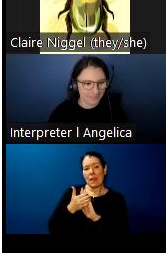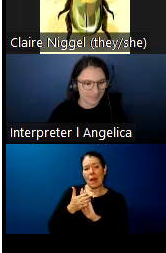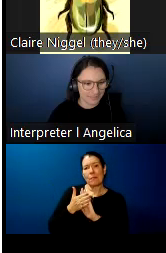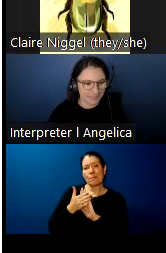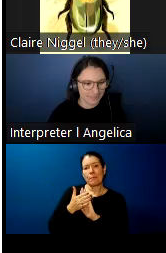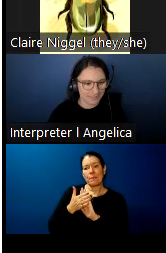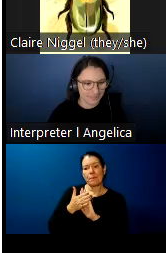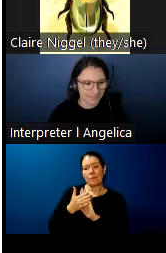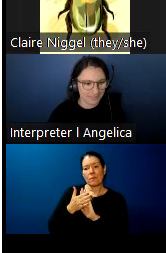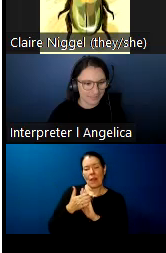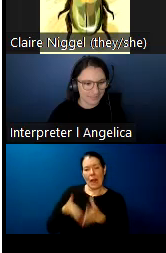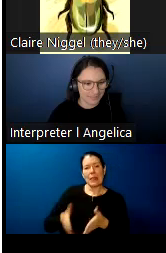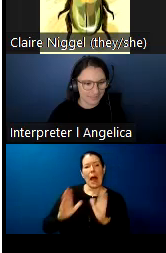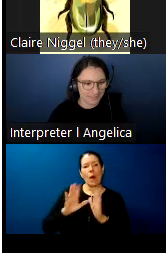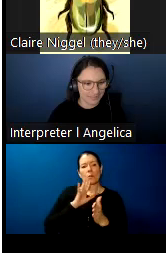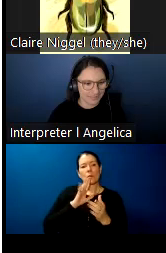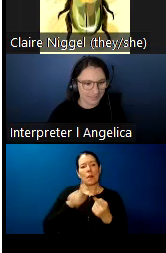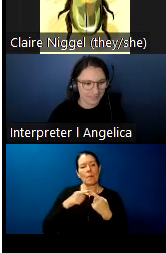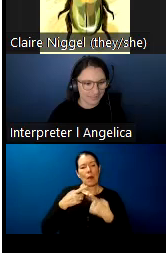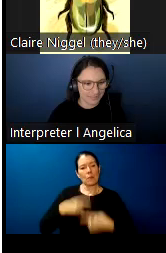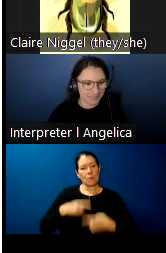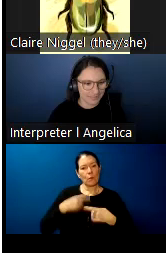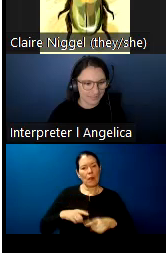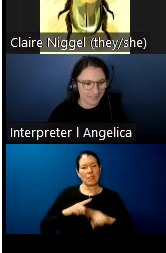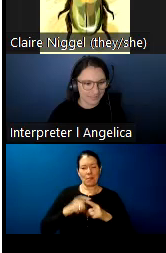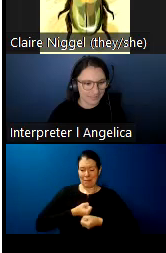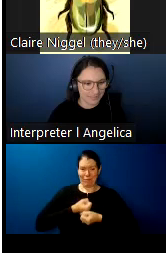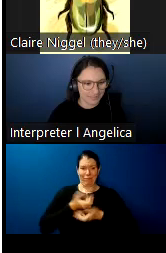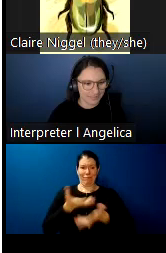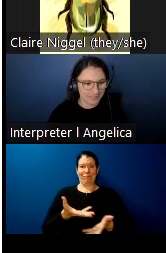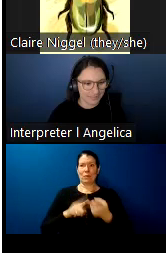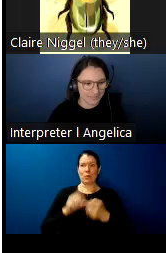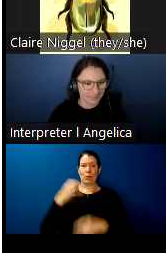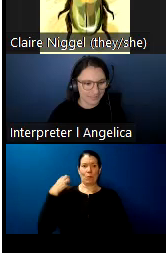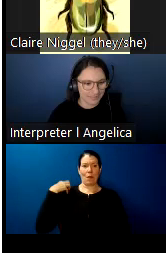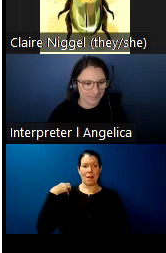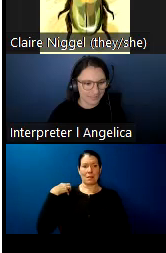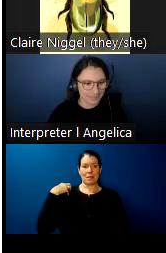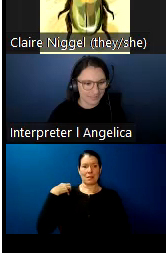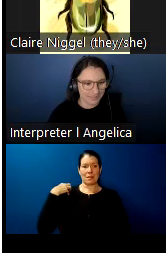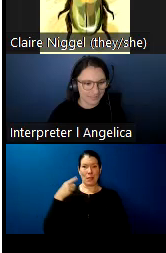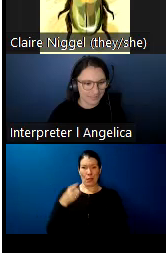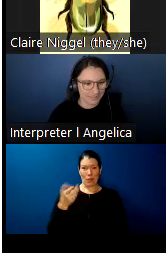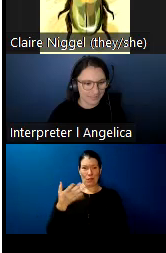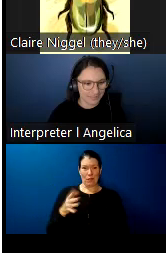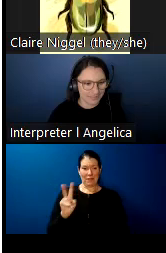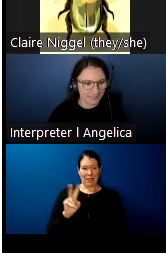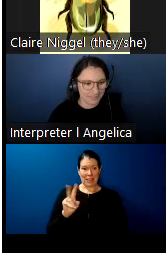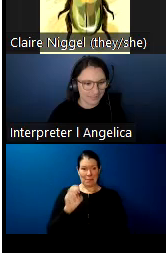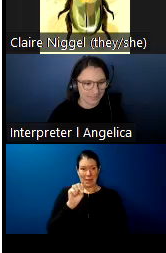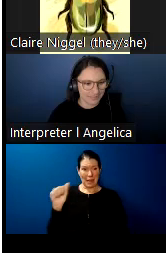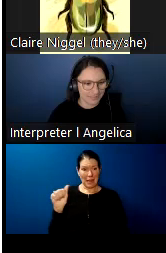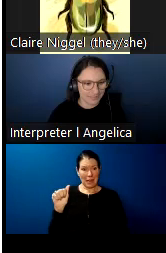able to talk about depression, but coming out and disclosing to your employer that you've been the victim of a